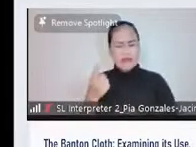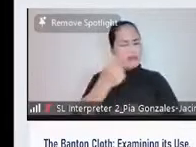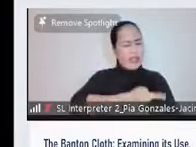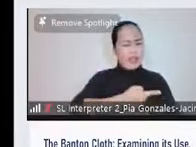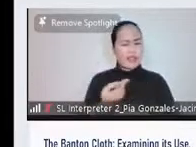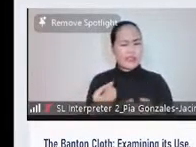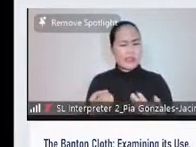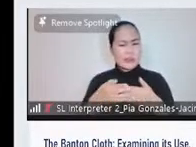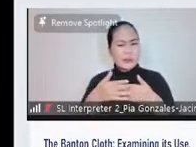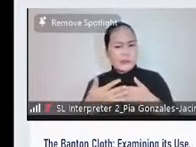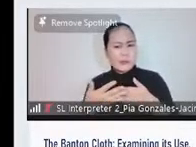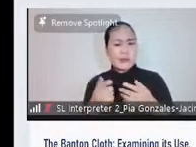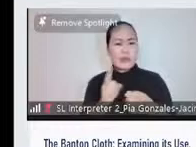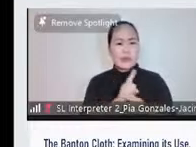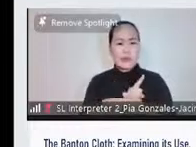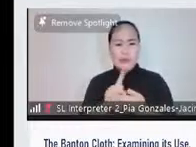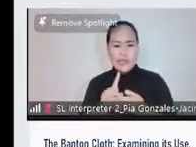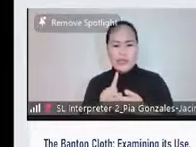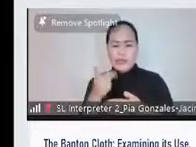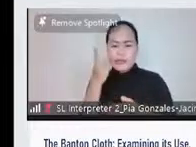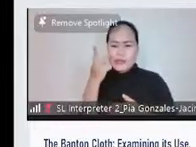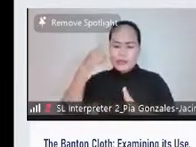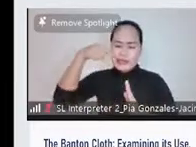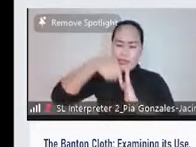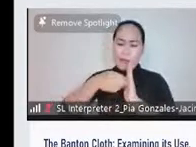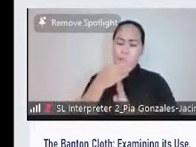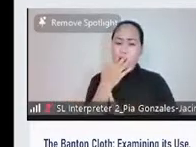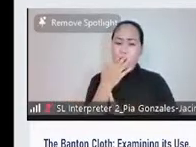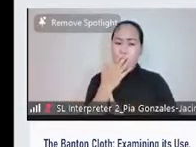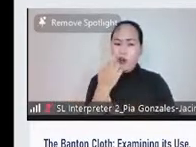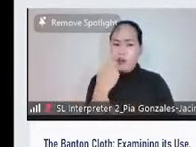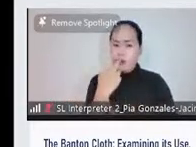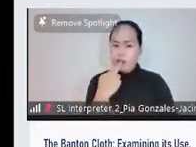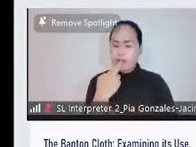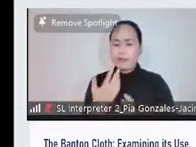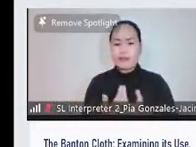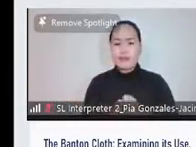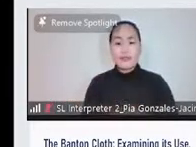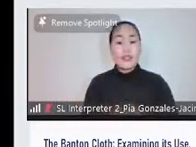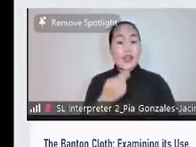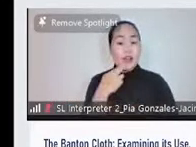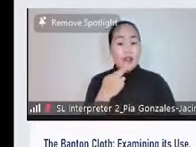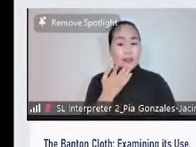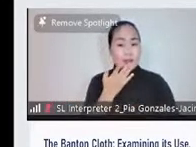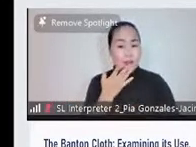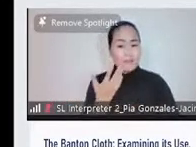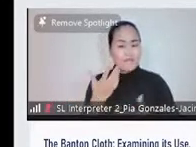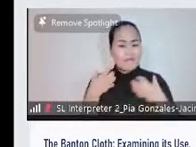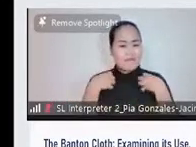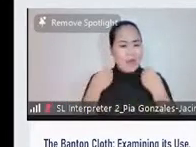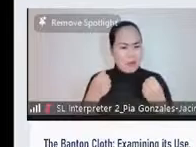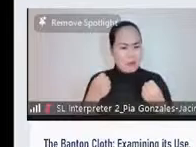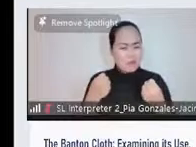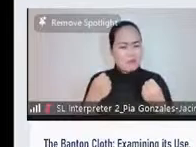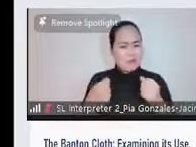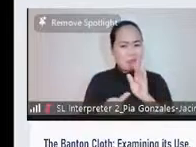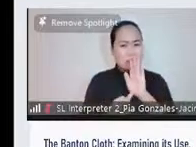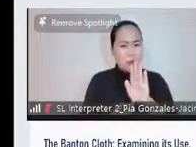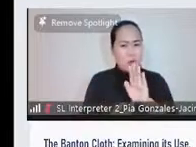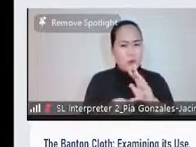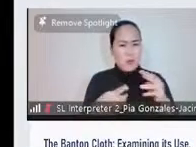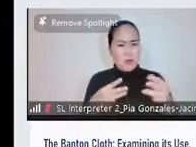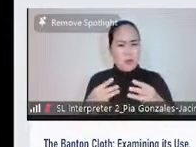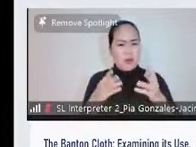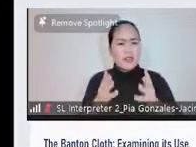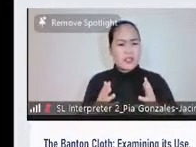achieve the desired depth of red. Red is a color of power, a symbol of warriors, village heads or leaders, and